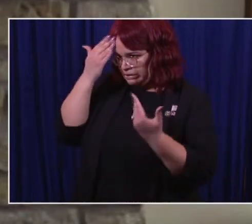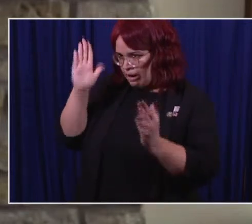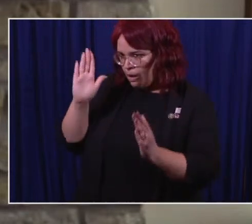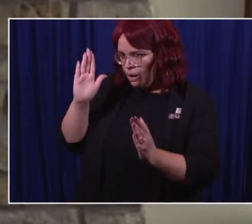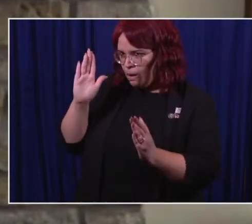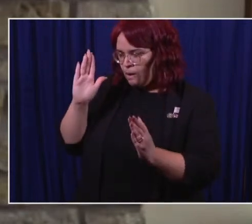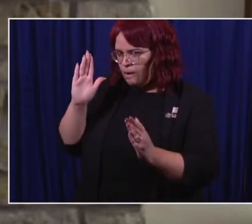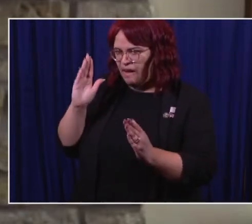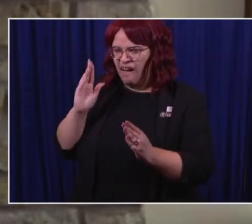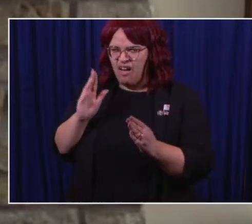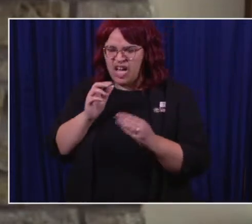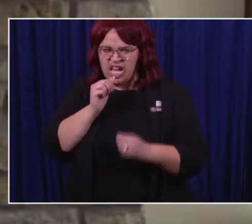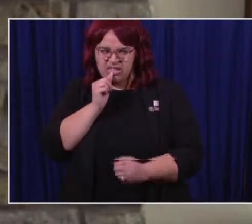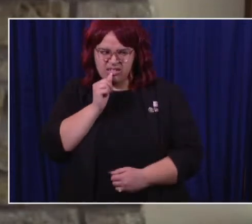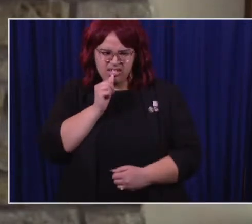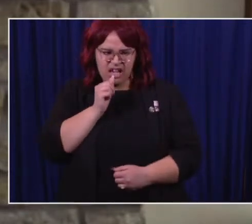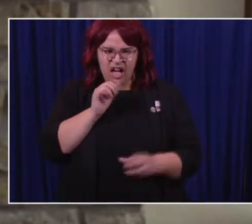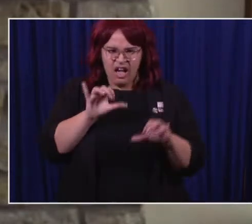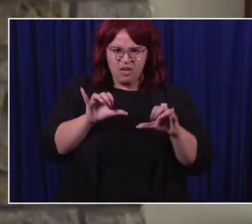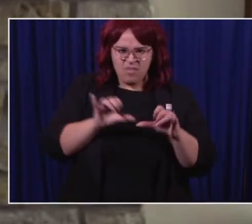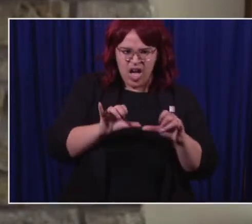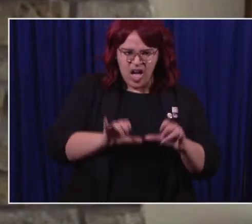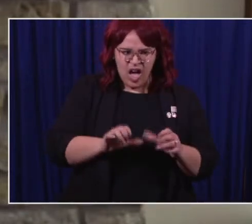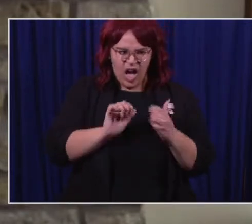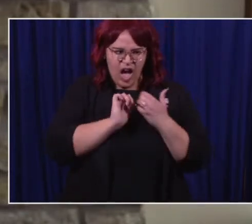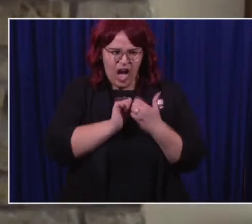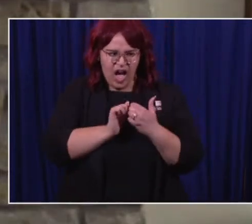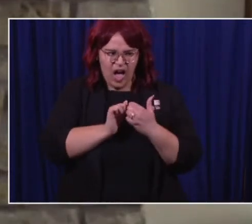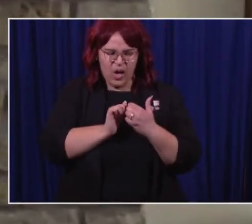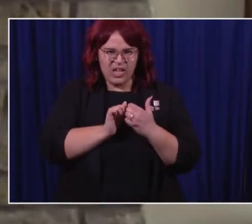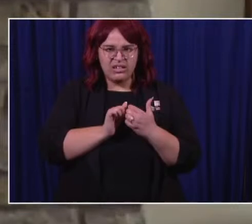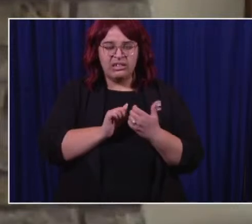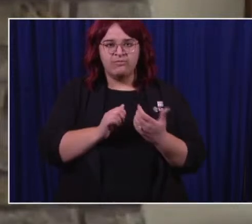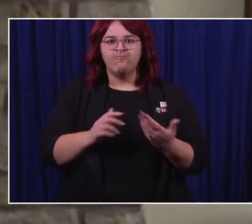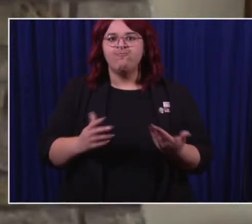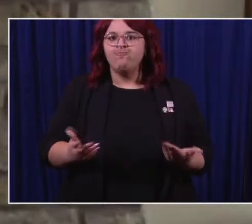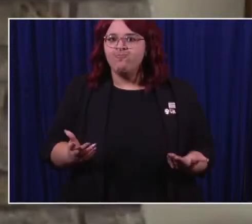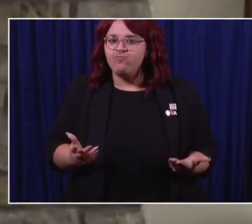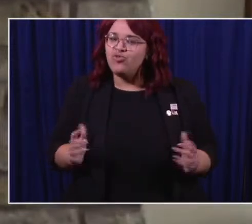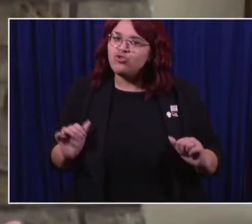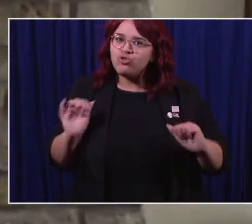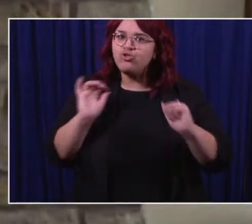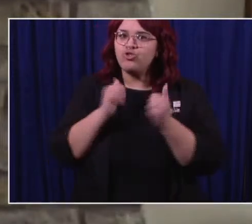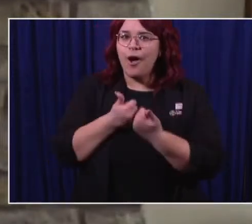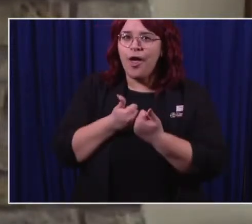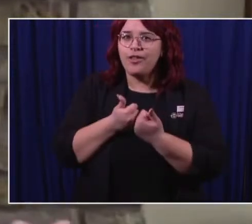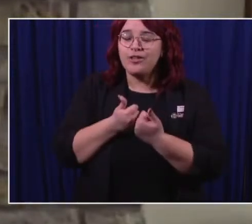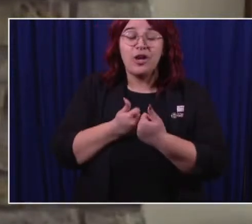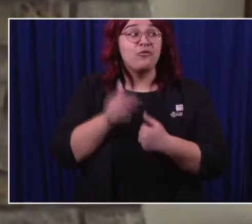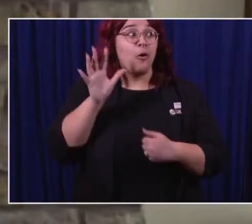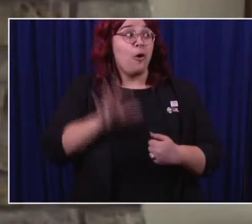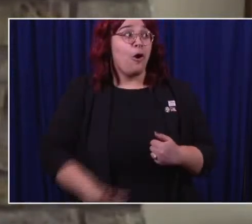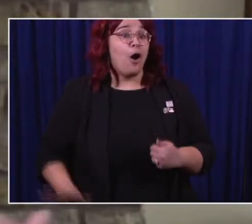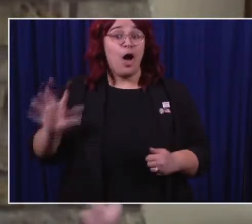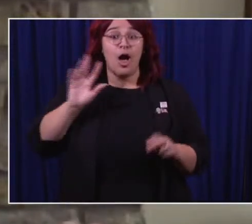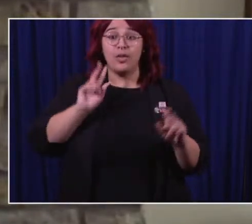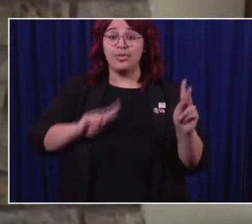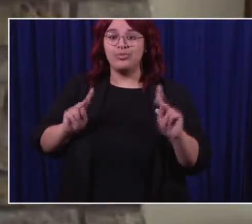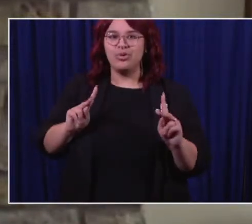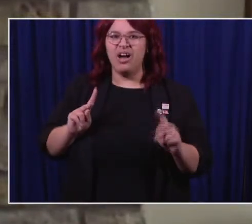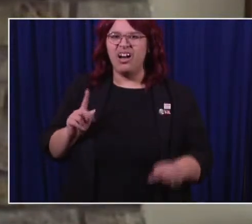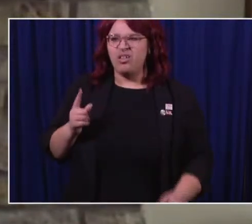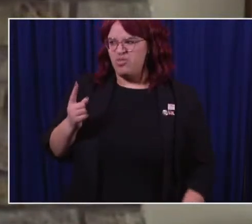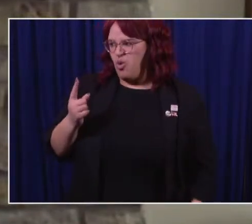different communities when we've got a quarter of them that's not reporting. So, the discussion was, why are people